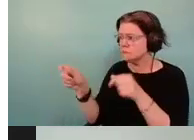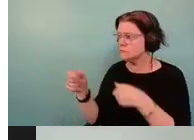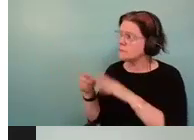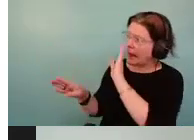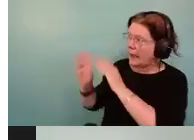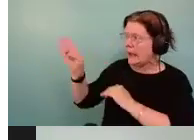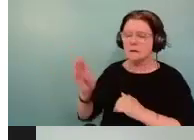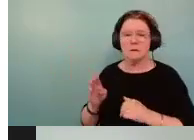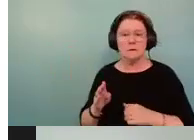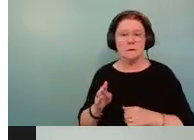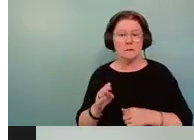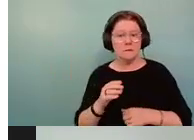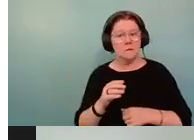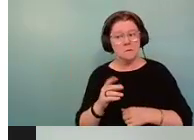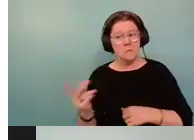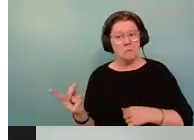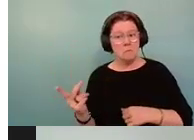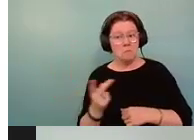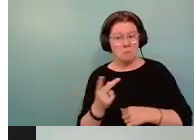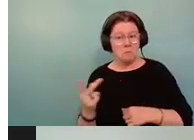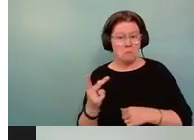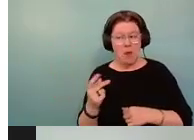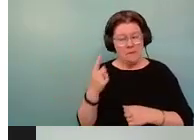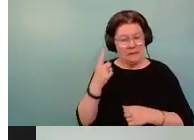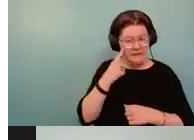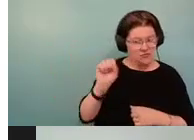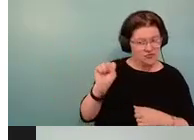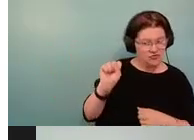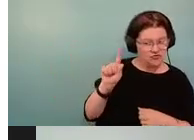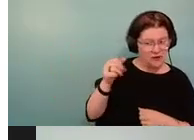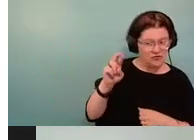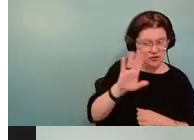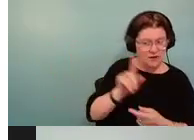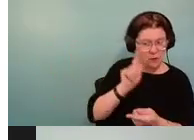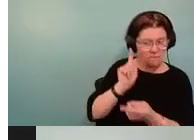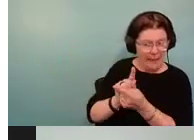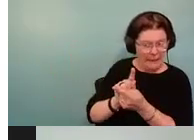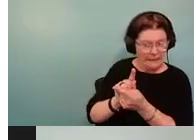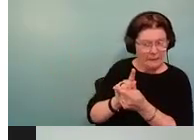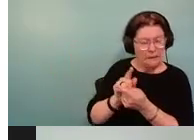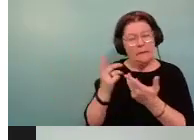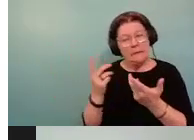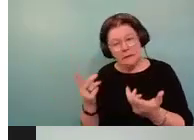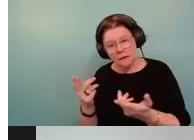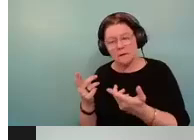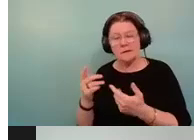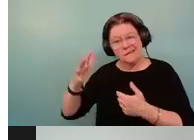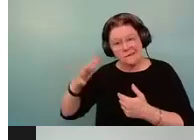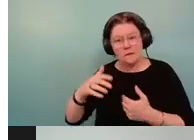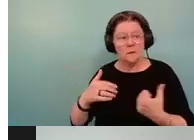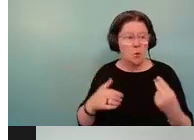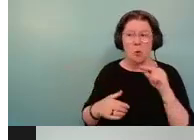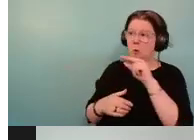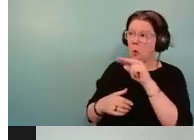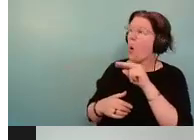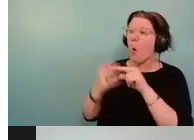they strangers? We'd probably all still say yes. But because they'd said hi to her, when she looked through that peephole and saw a face